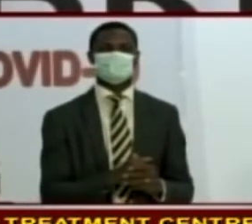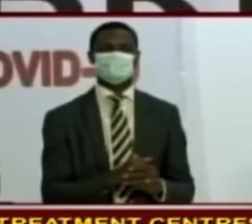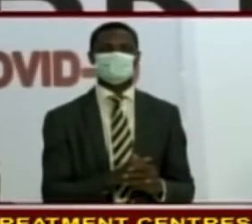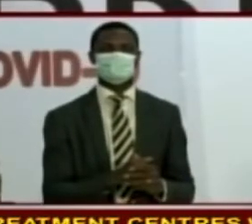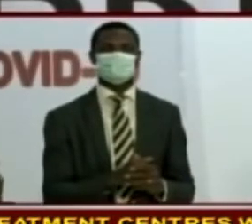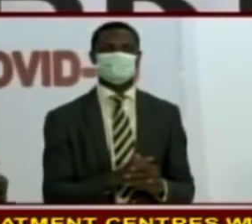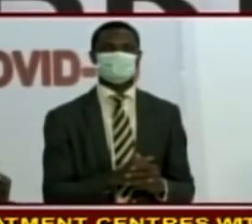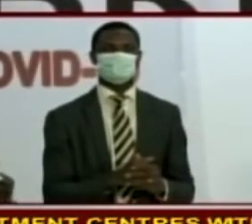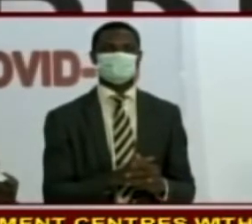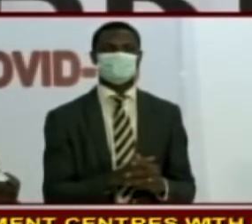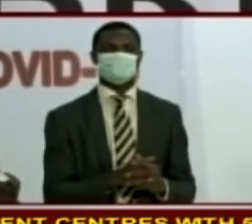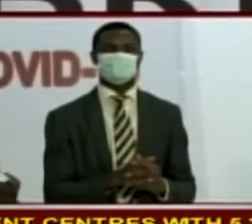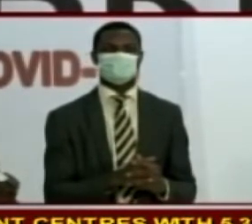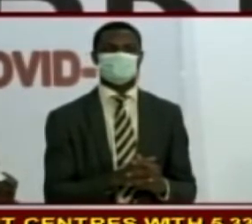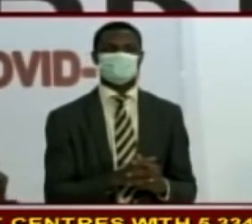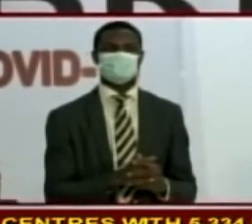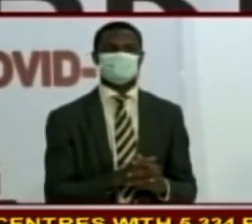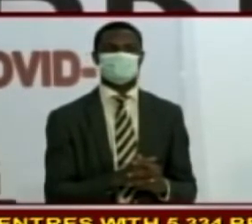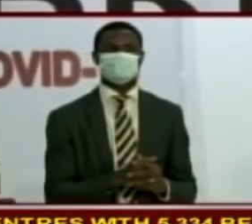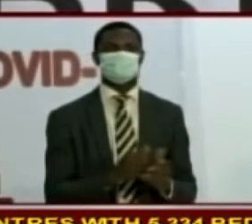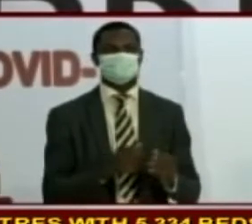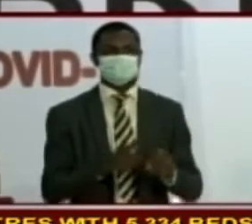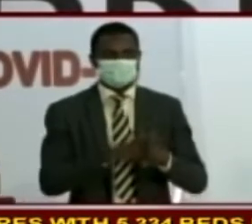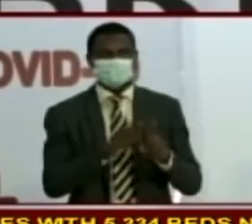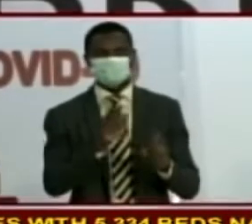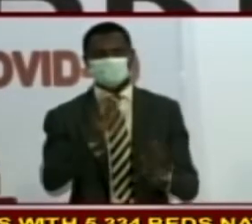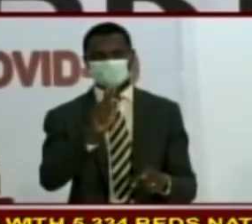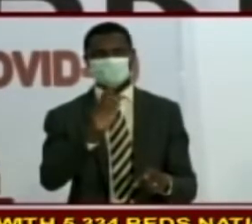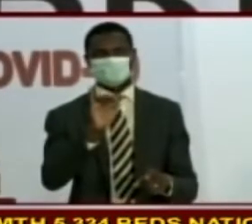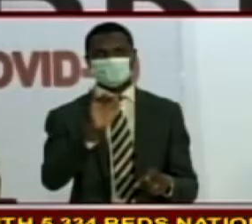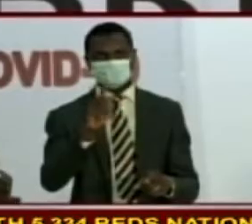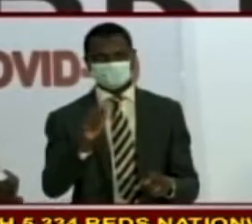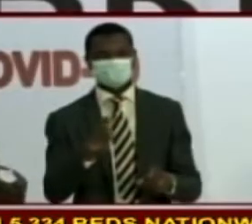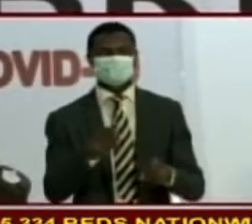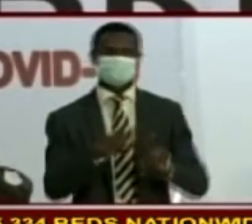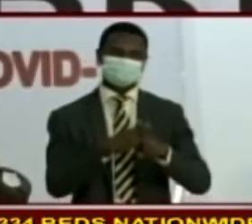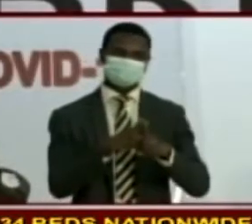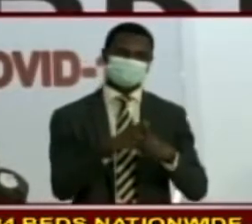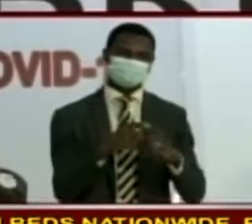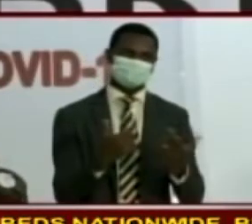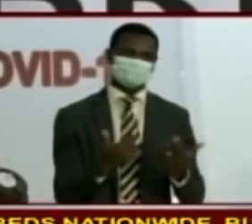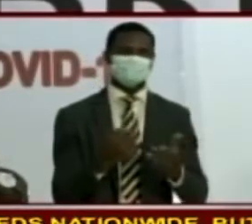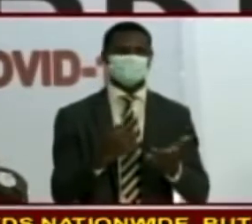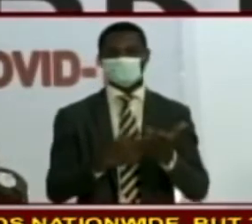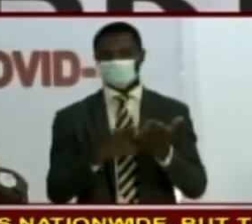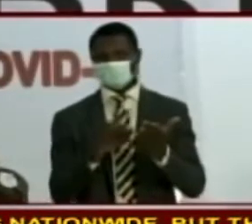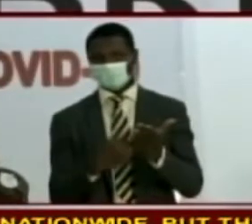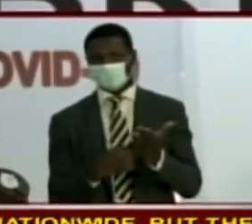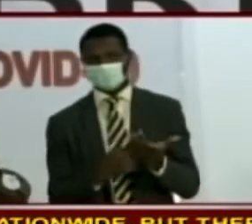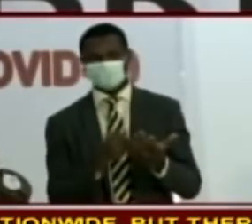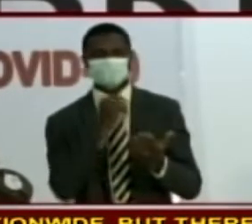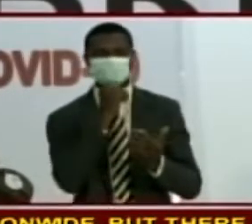that allows them to keep some contingency reserves in place in case other parts of the country